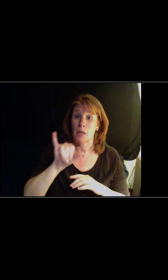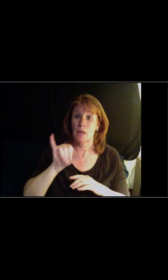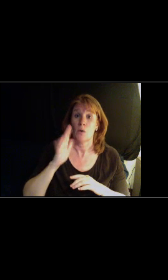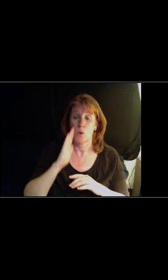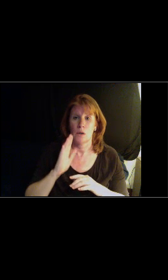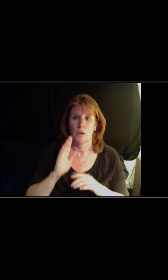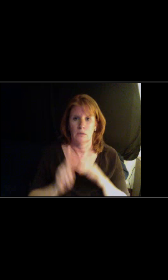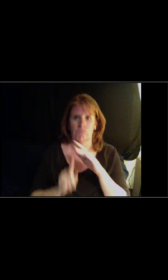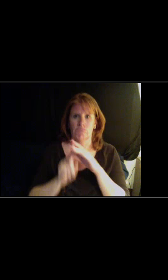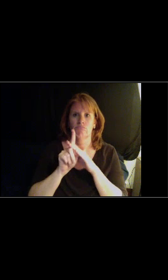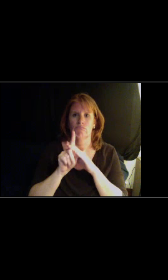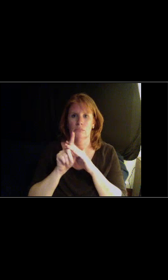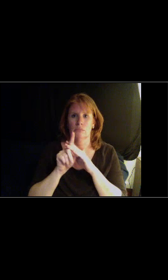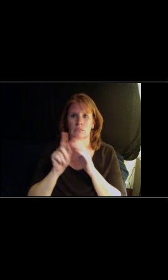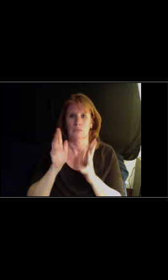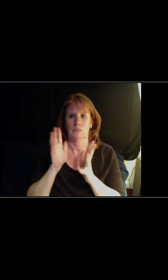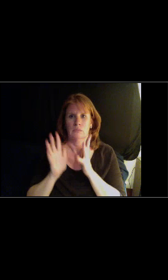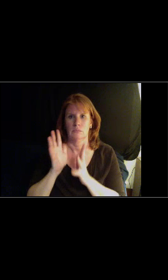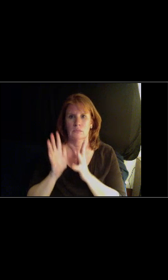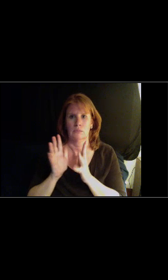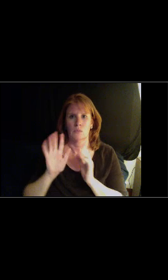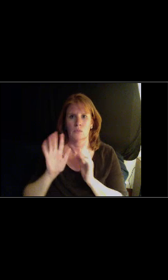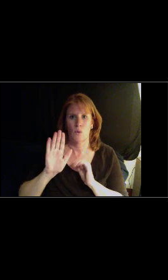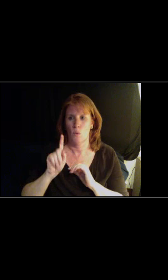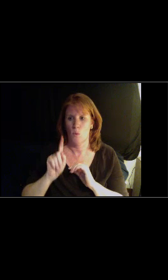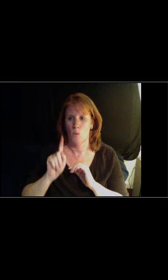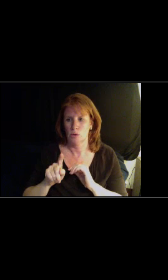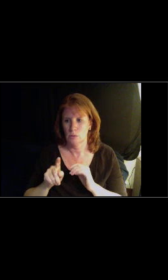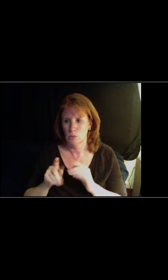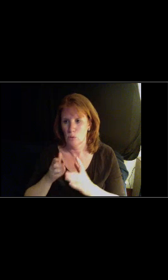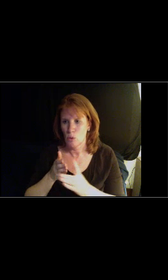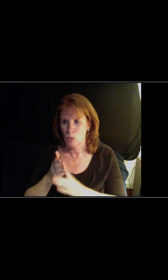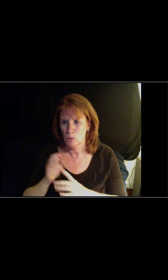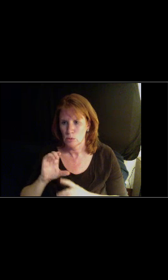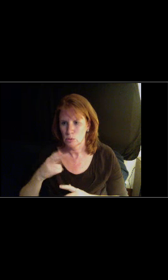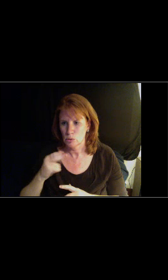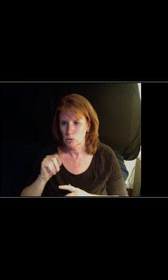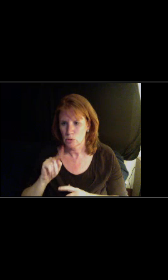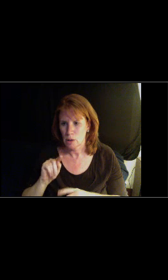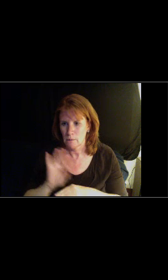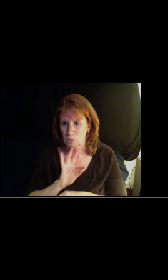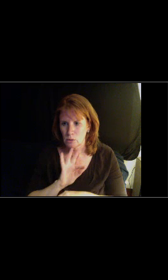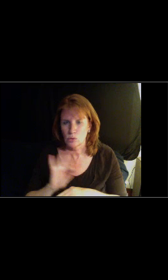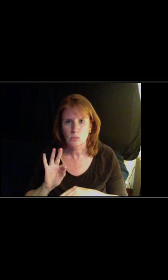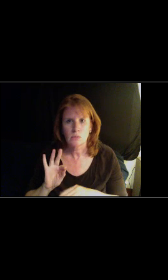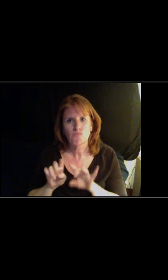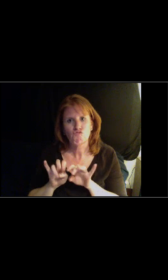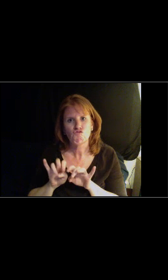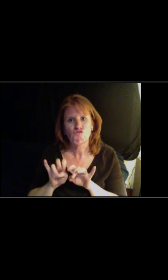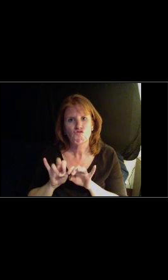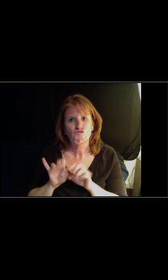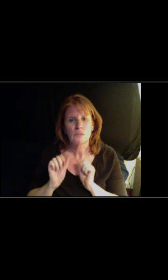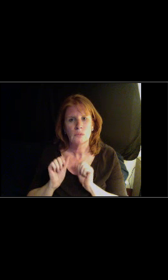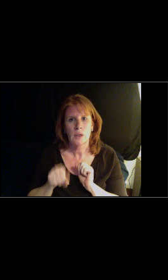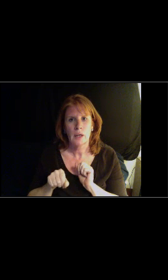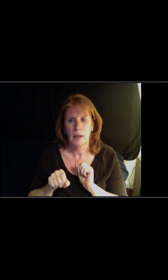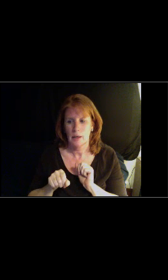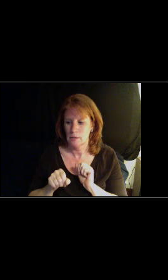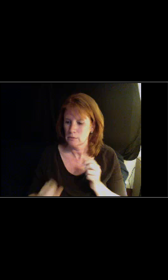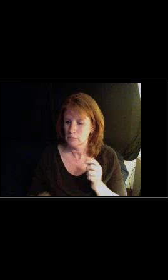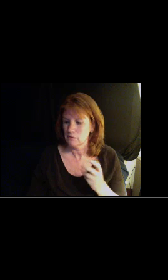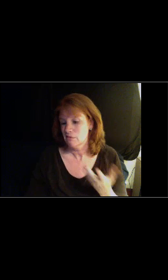I want to put everything on hold and do a time for question and answer. I believe Amy is going to pop up on your screen